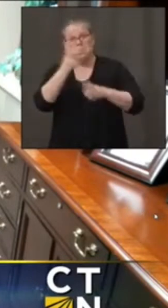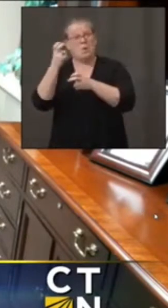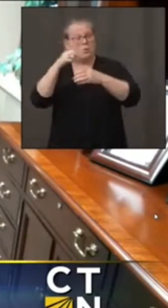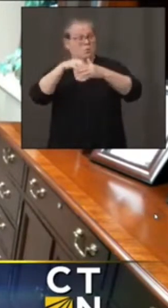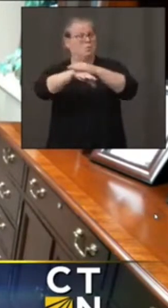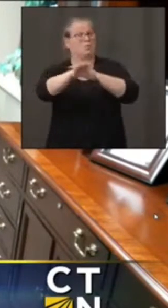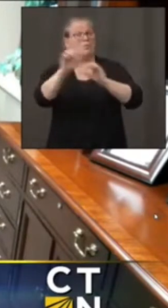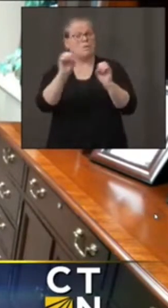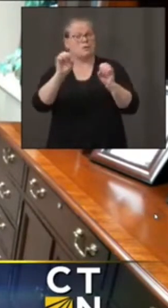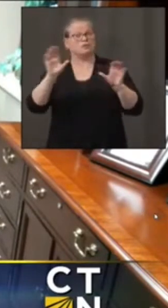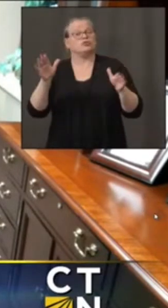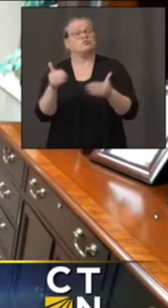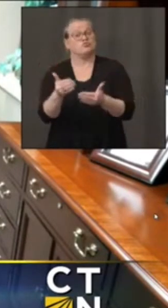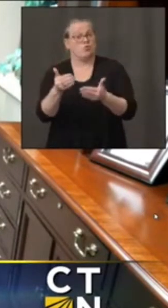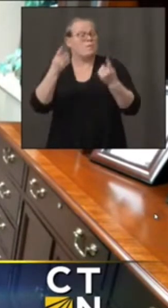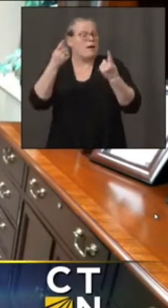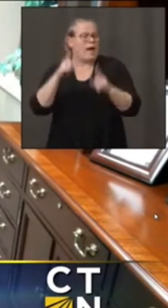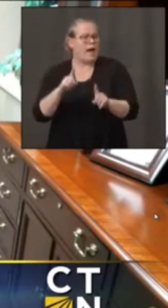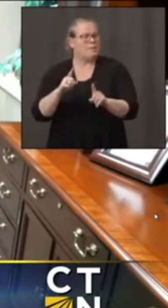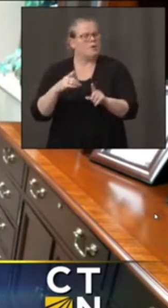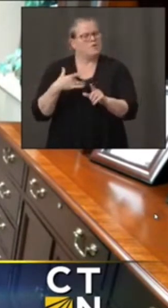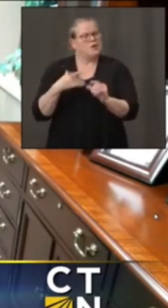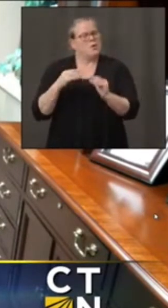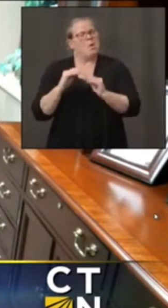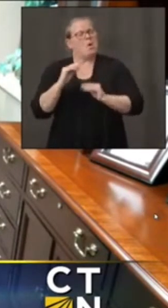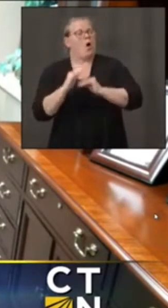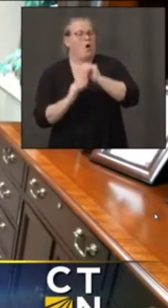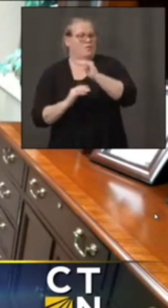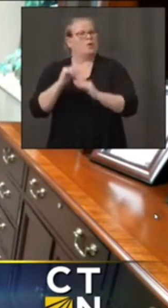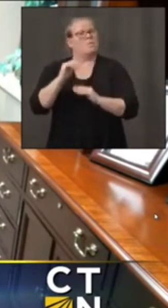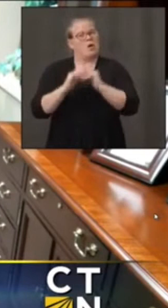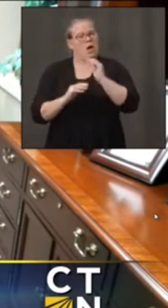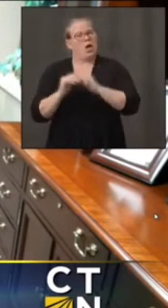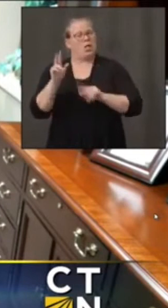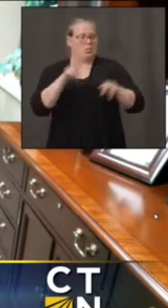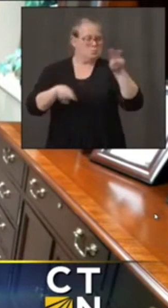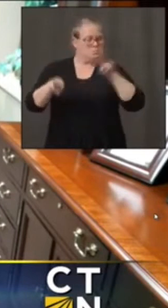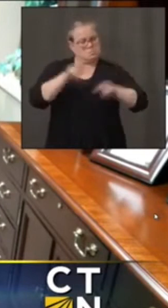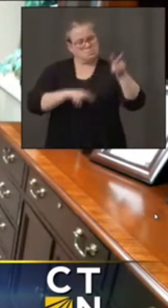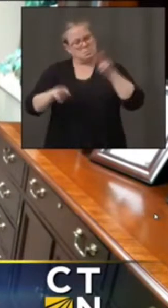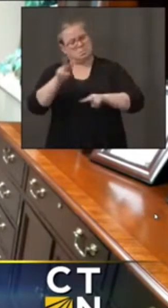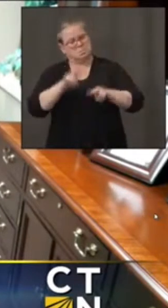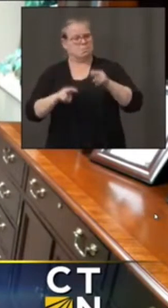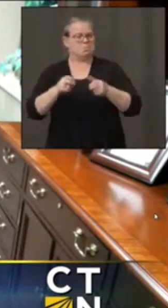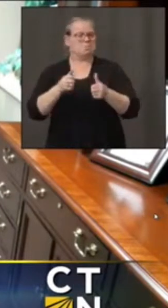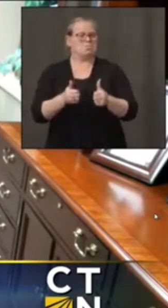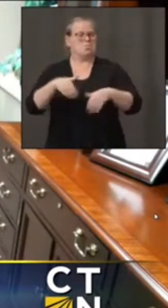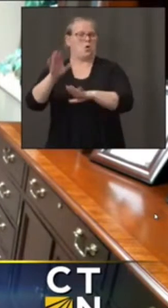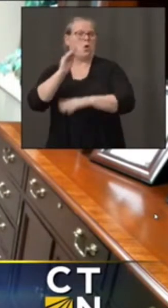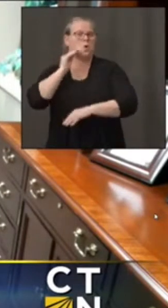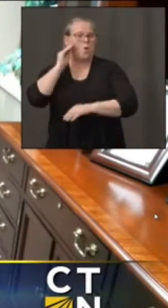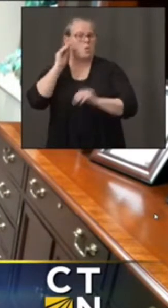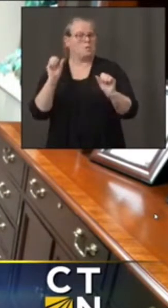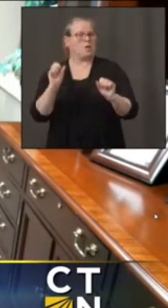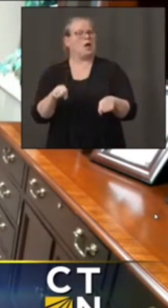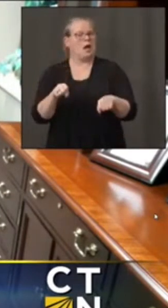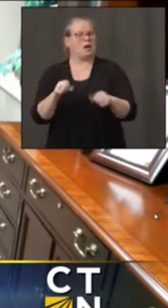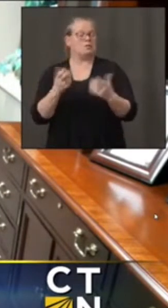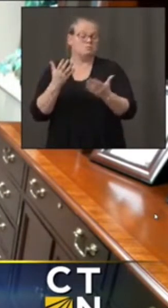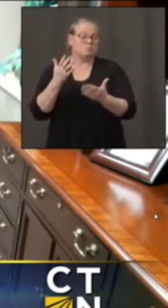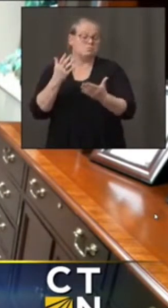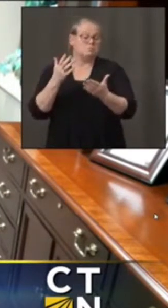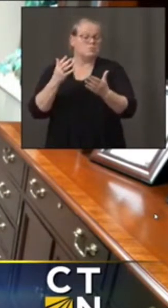more comfortable sending individuals home, and if necessary with home